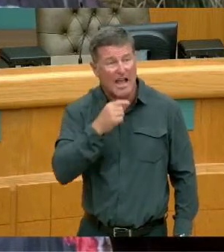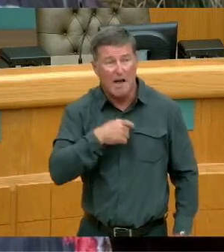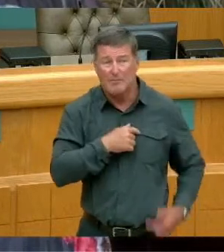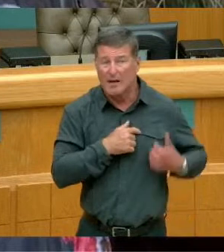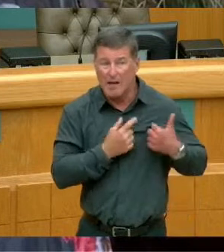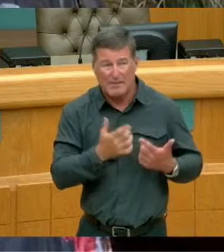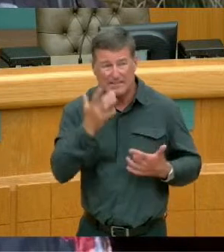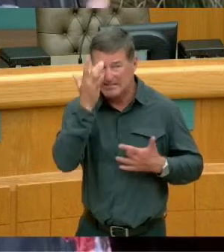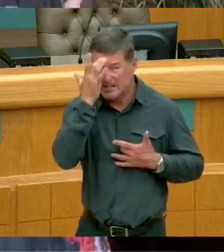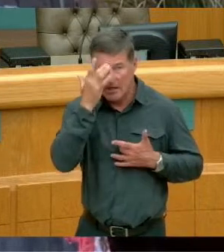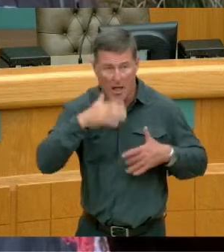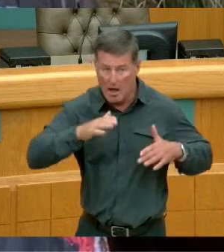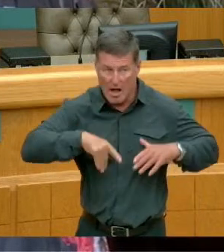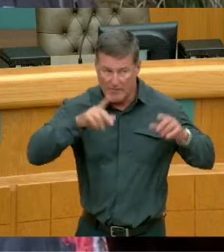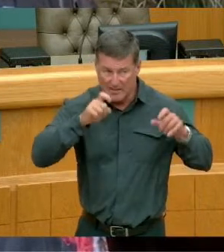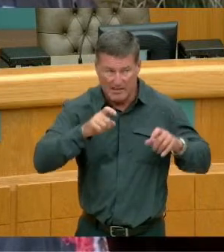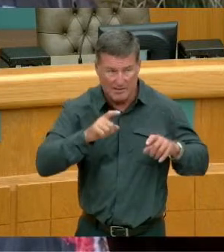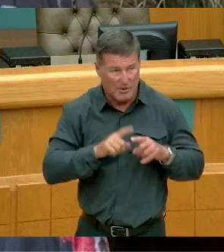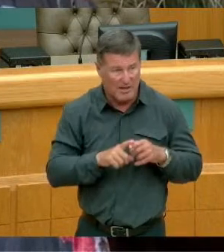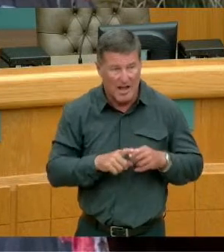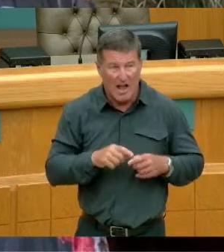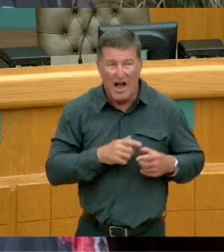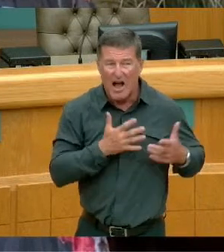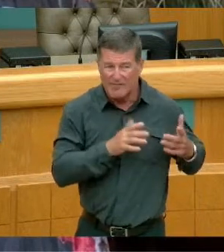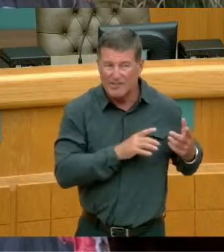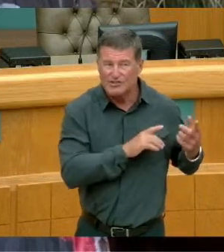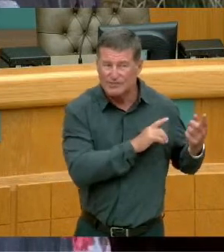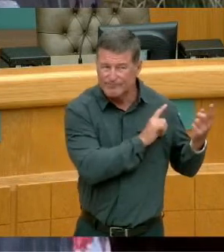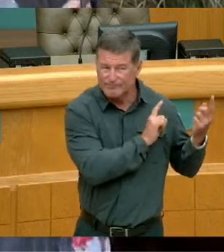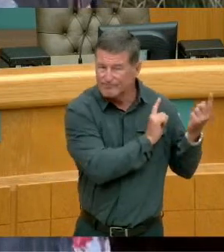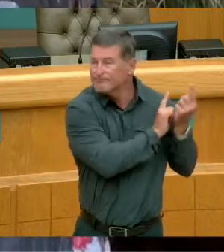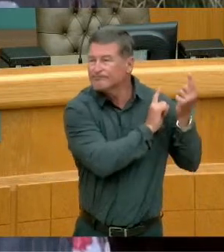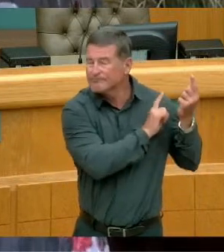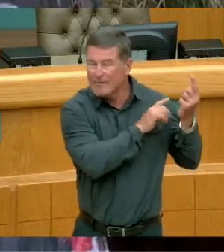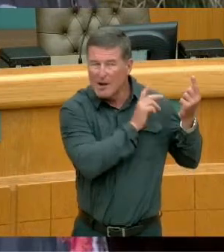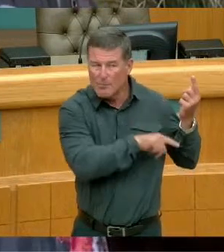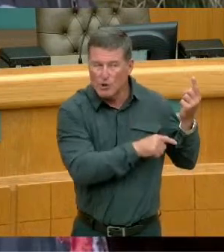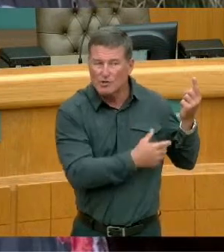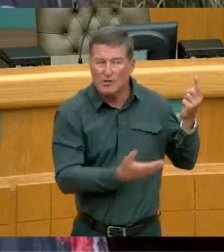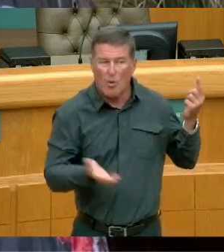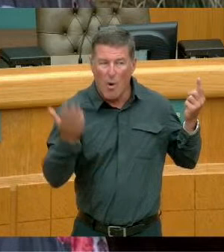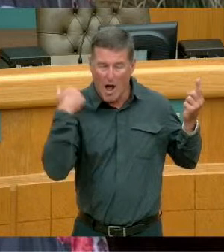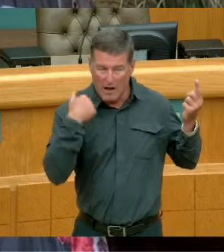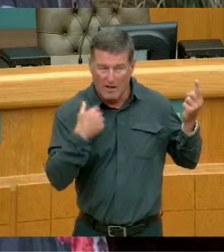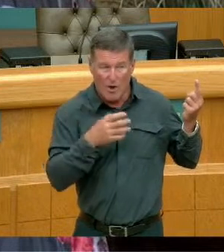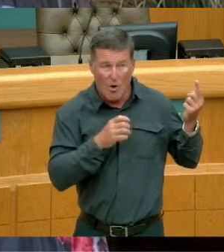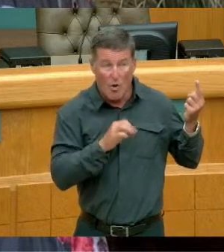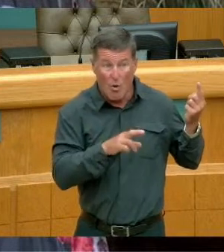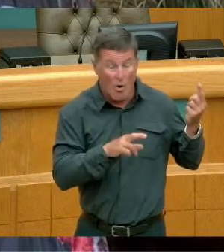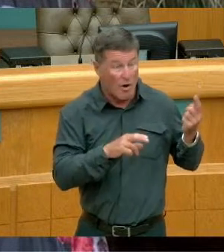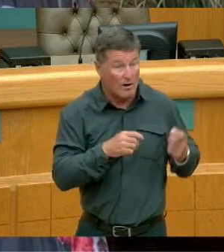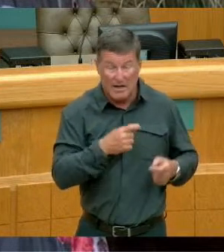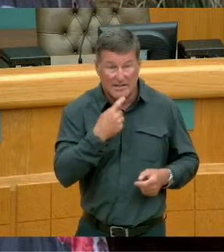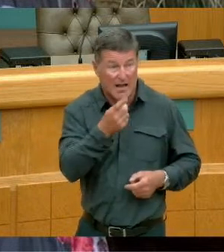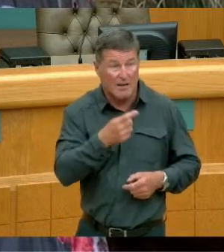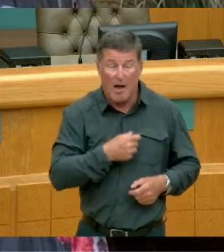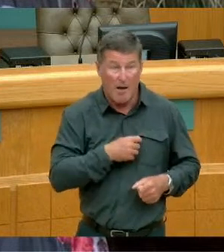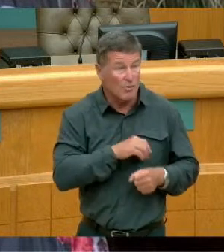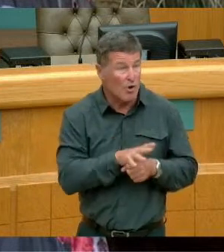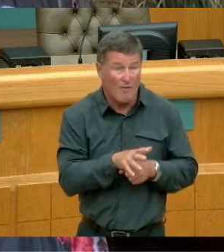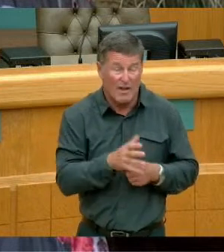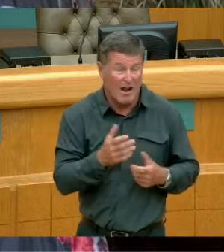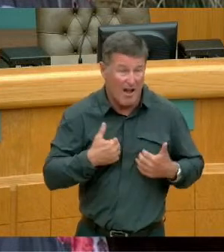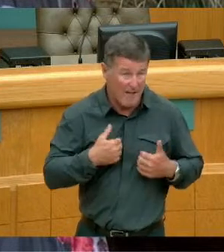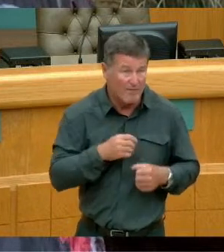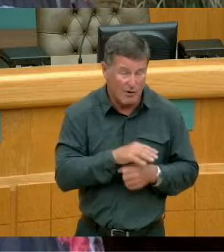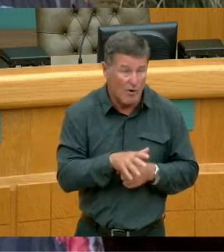I haven't had a test, but I know I came in contact with COVID-19 or I am COVID-19 positive and I'm out of breath. I